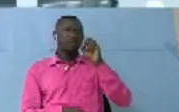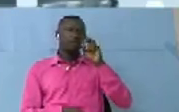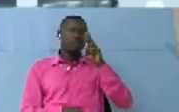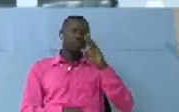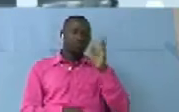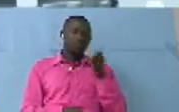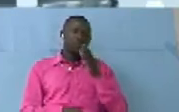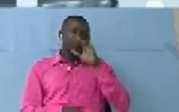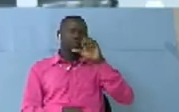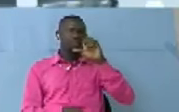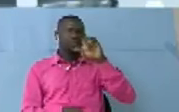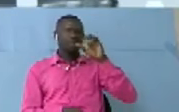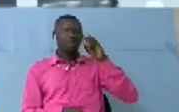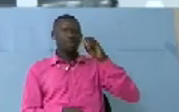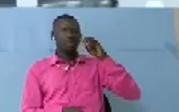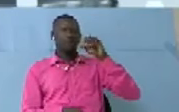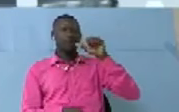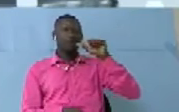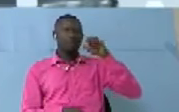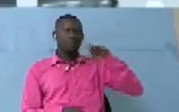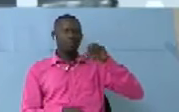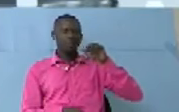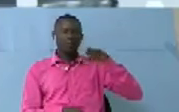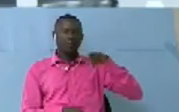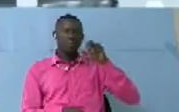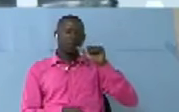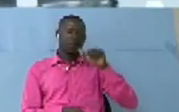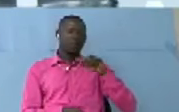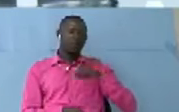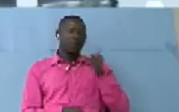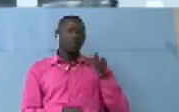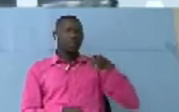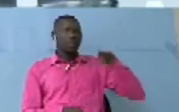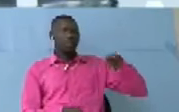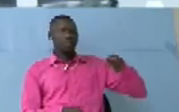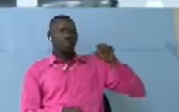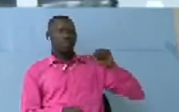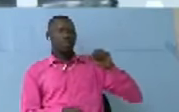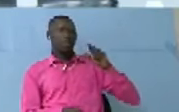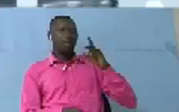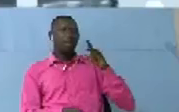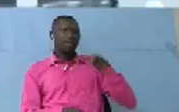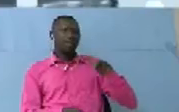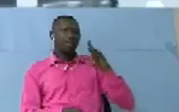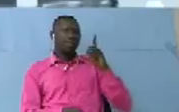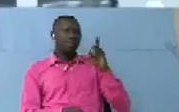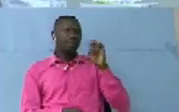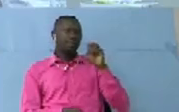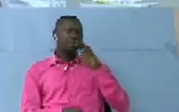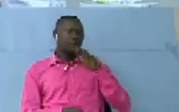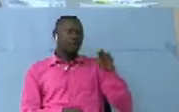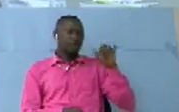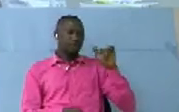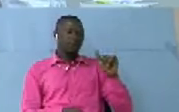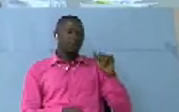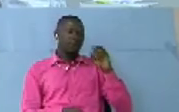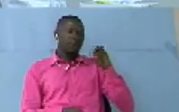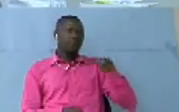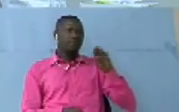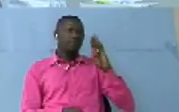Kamara. Fatu Kamara. Anderimbai. Anderimbai. Dakwe Melang. I told him that I did not know that. And how about